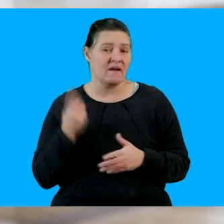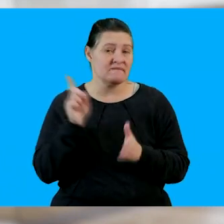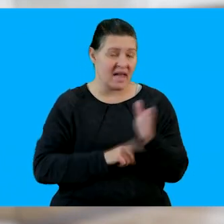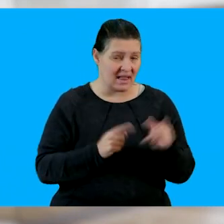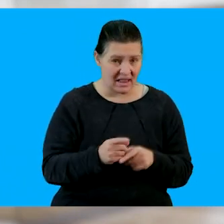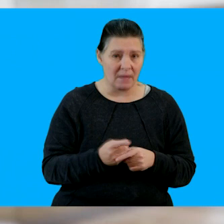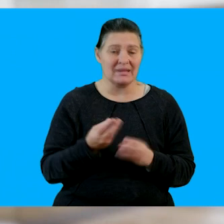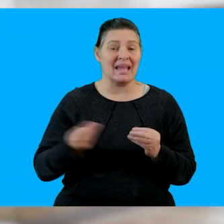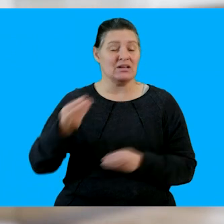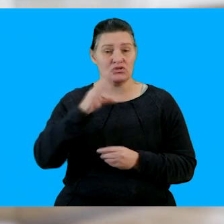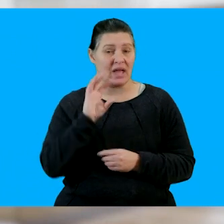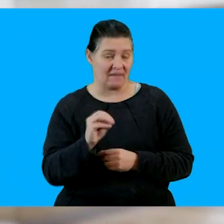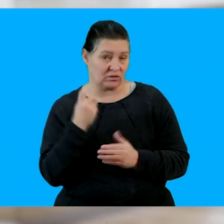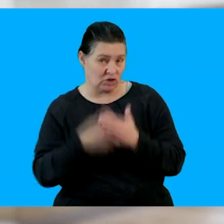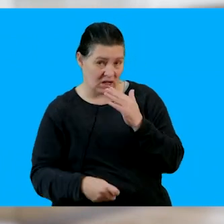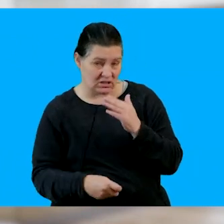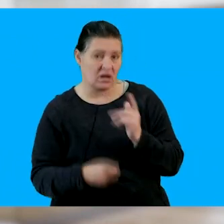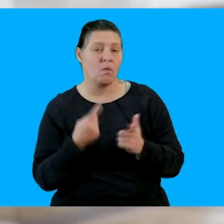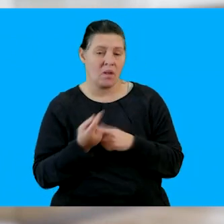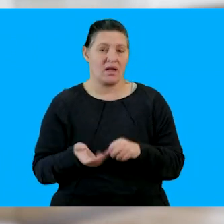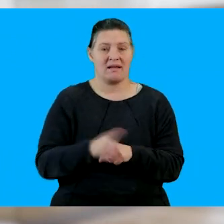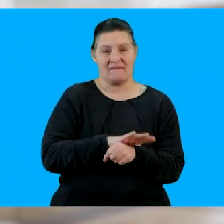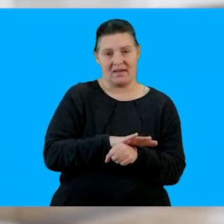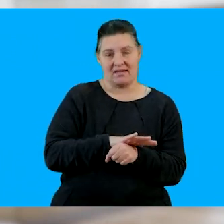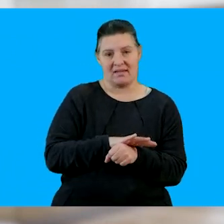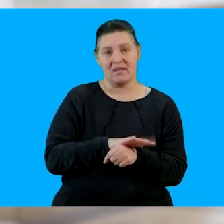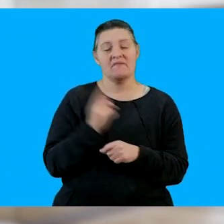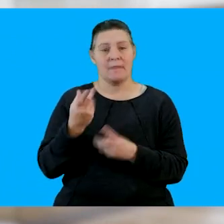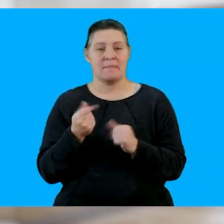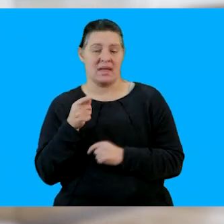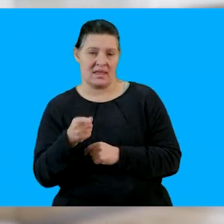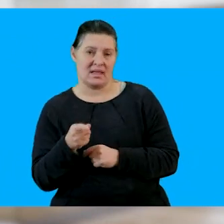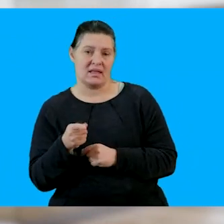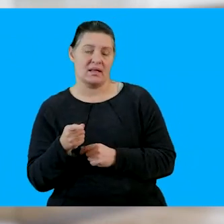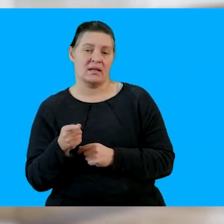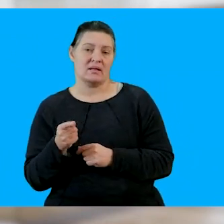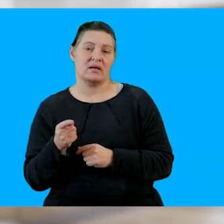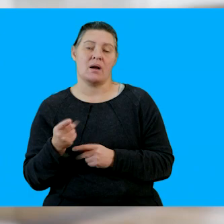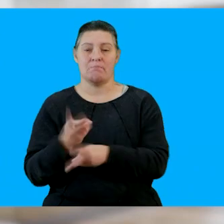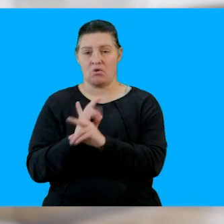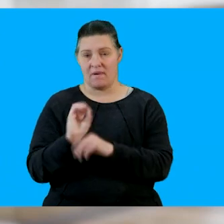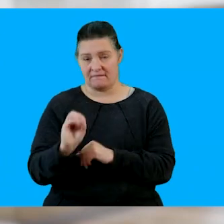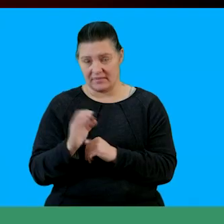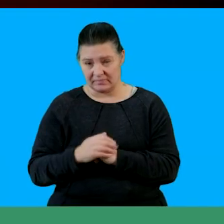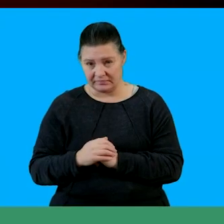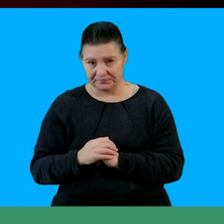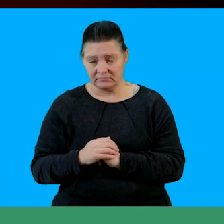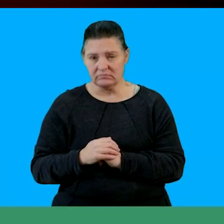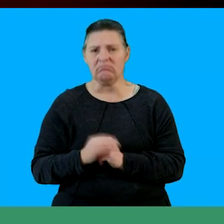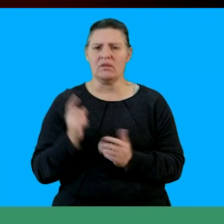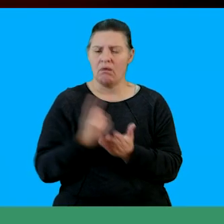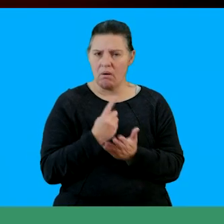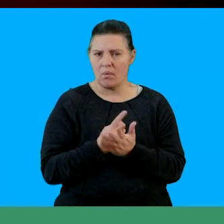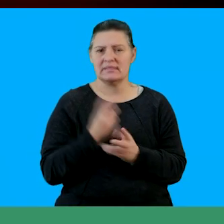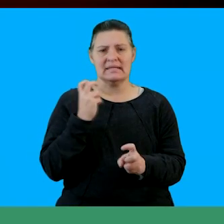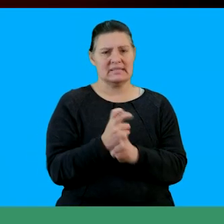pay, but at least the interest that they have charged you would have covered some of the money that you have borrowed. It